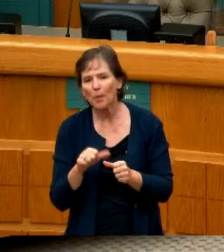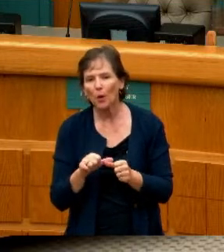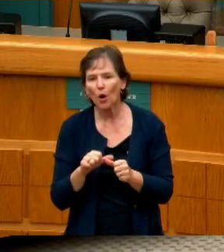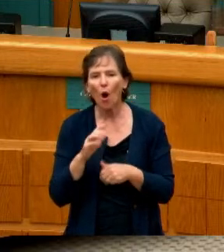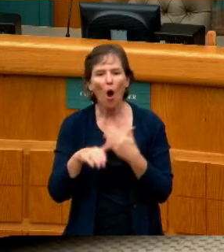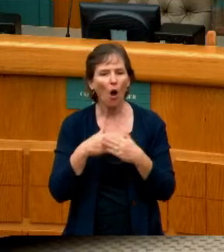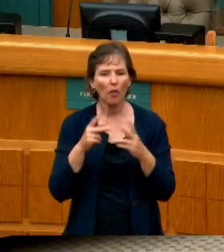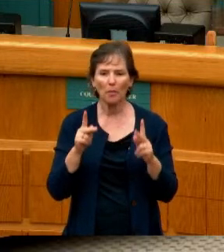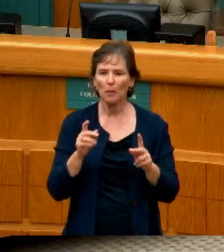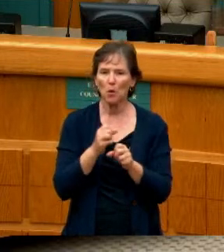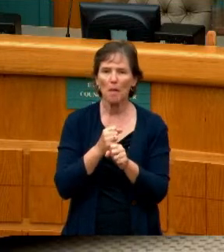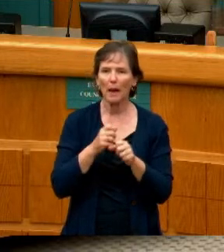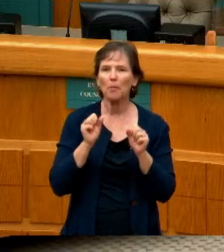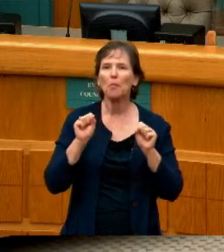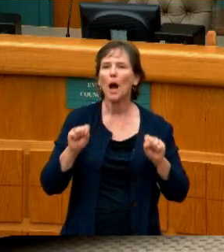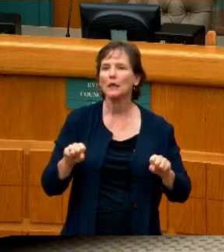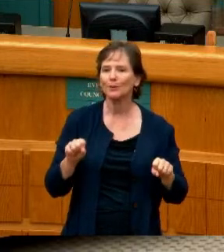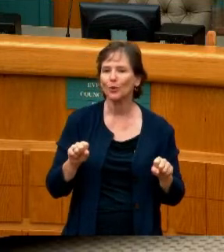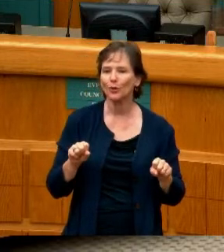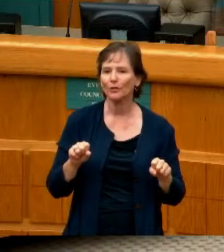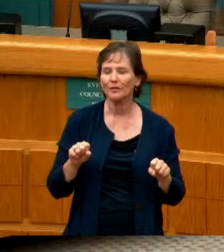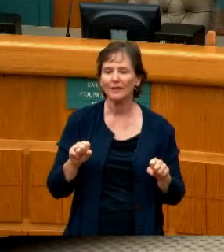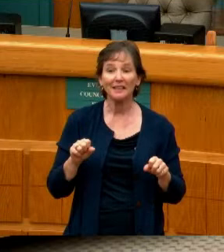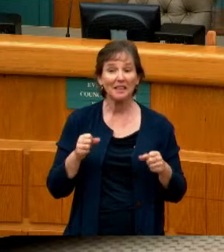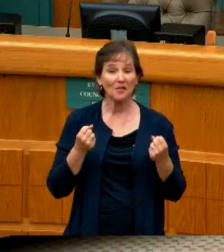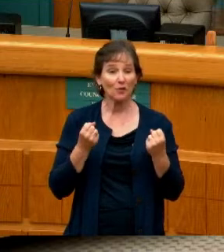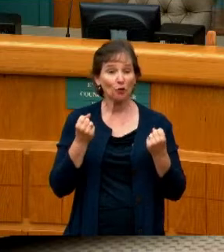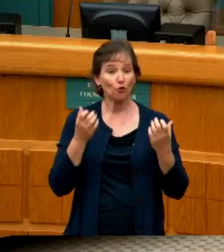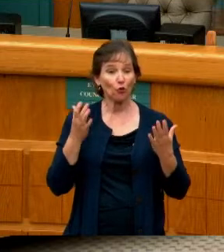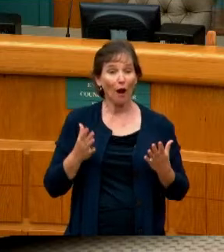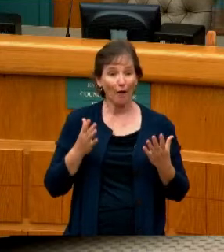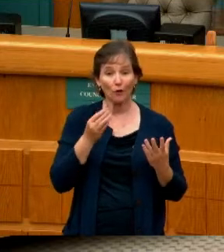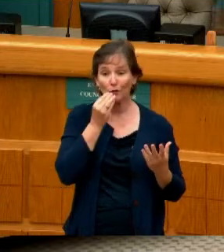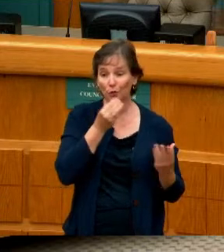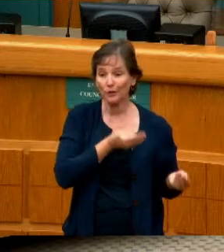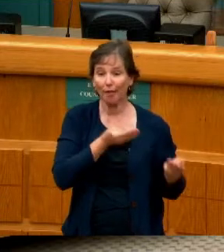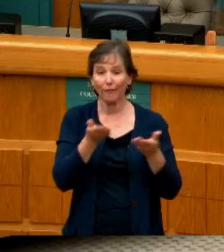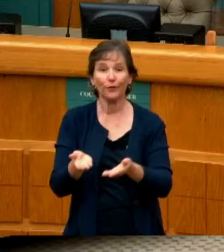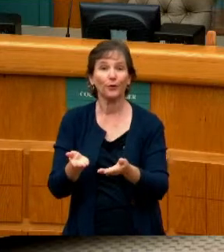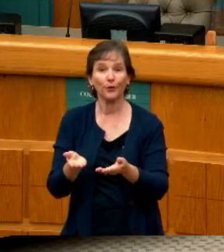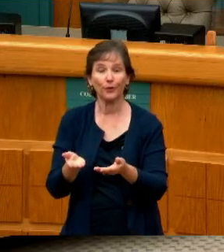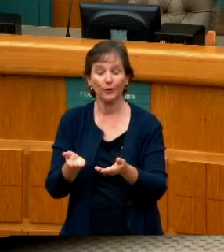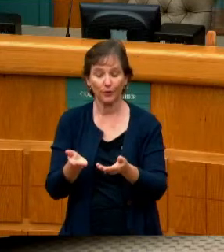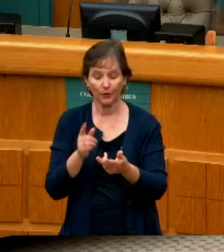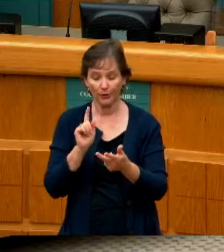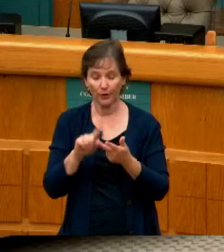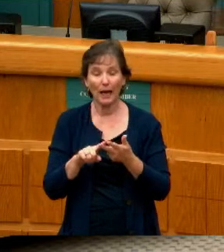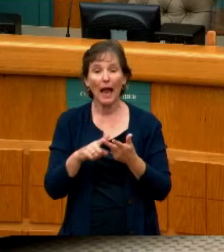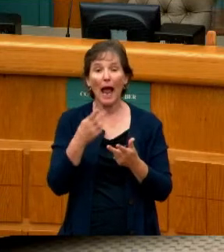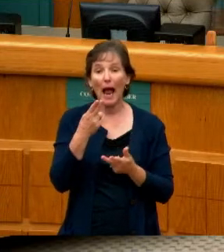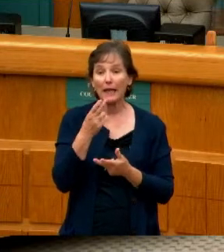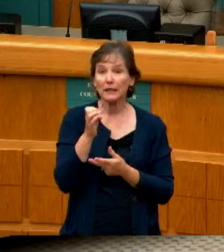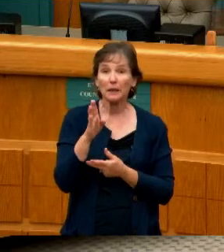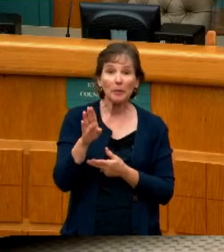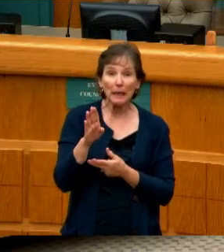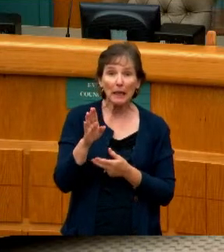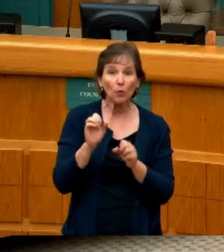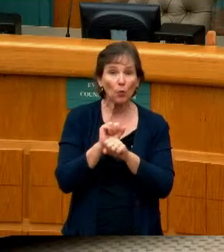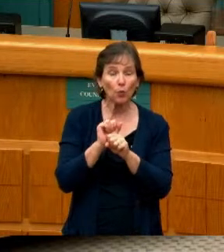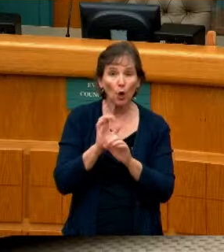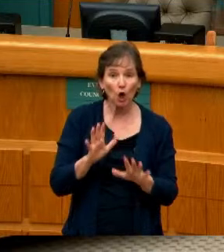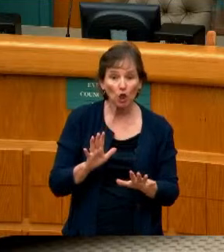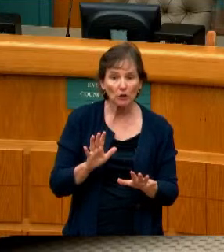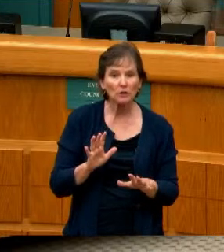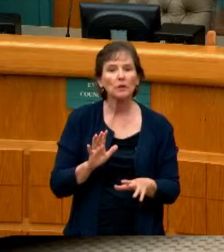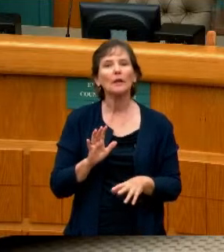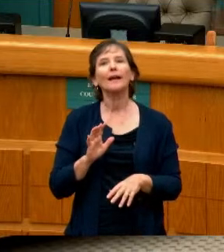possible. From the truck driver who's bringing the food to HEB. I know I personally have been 3 times, even